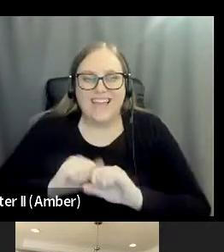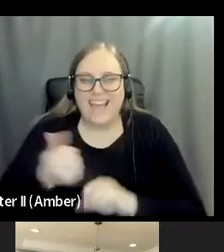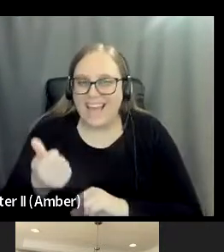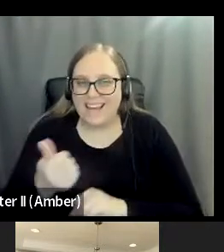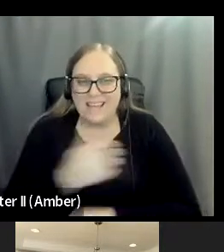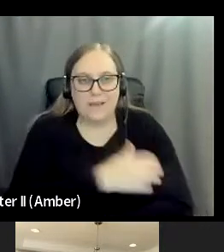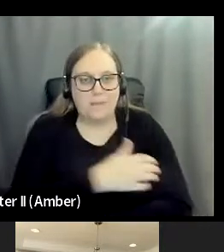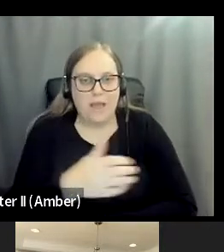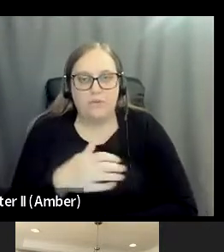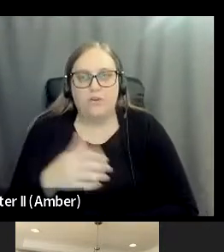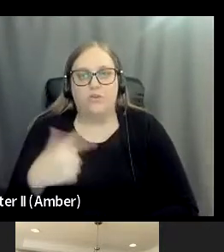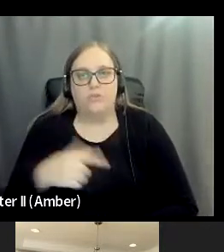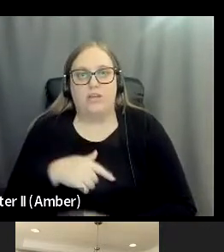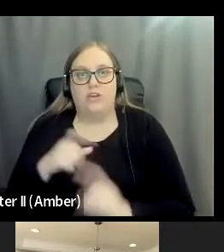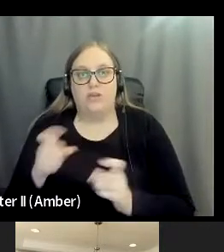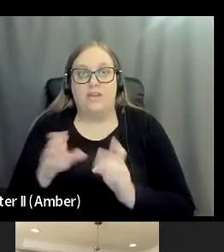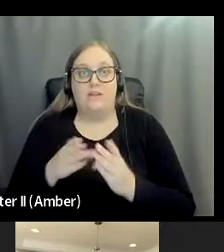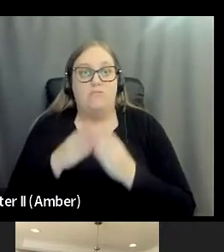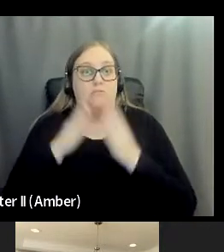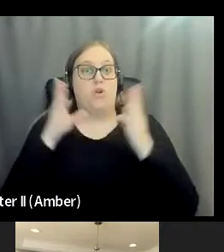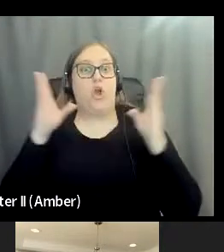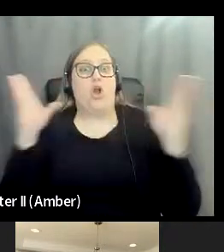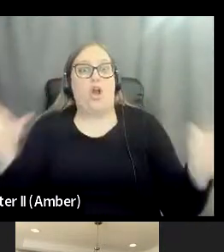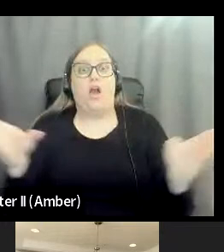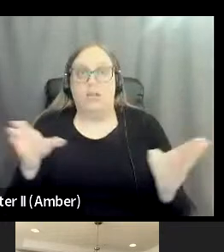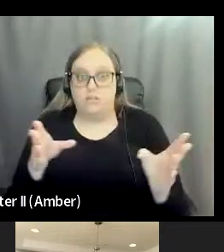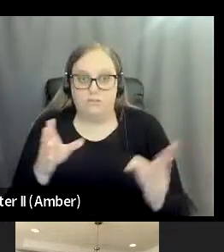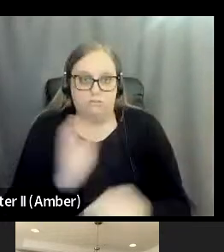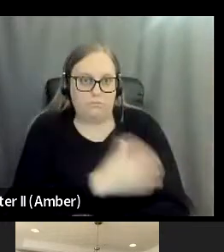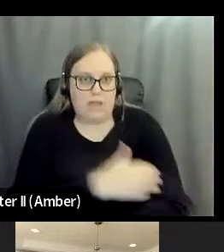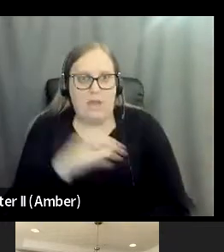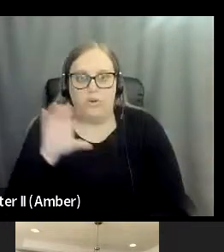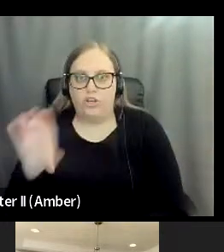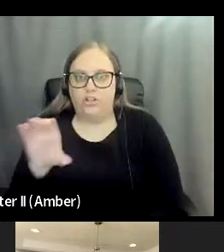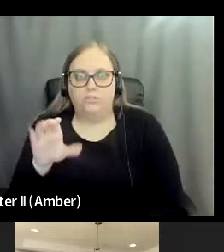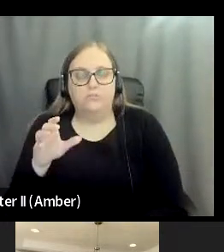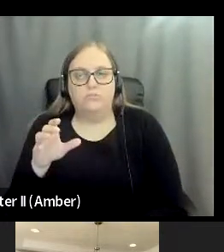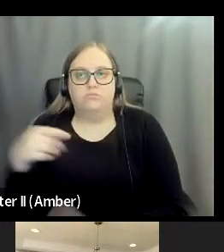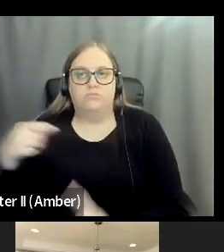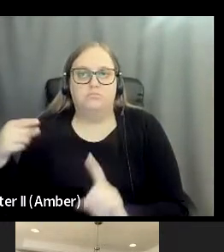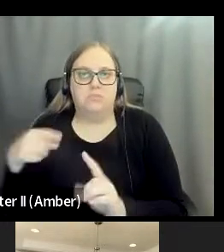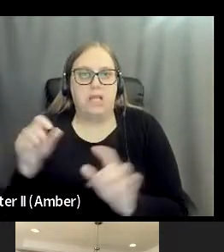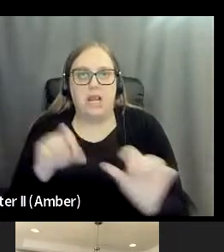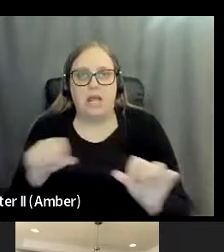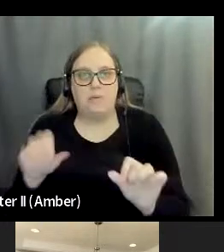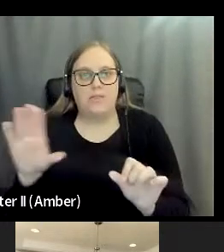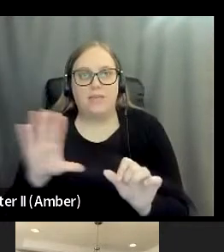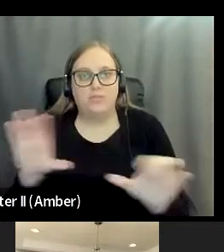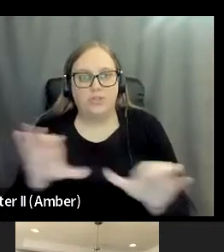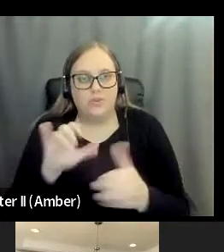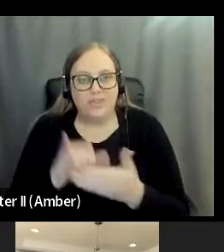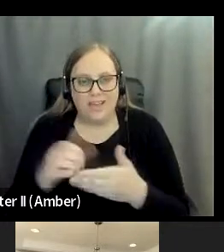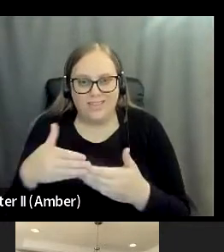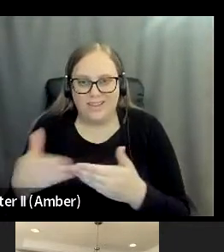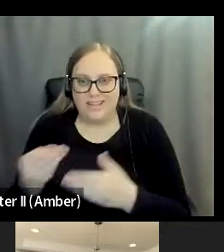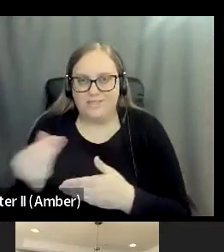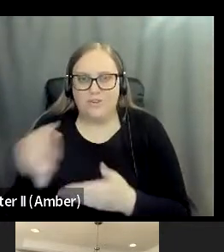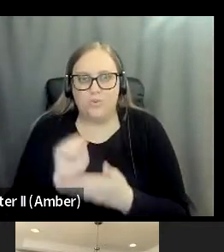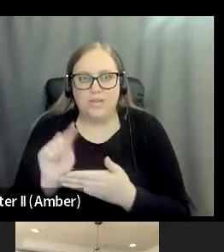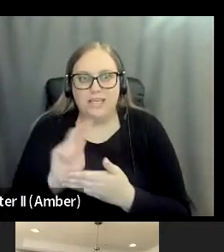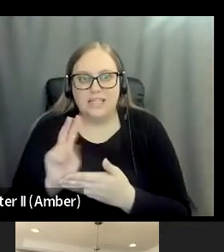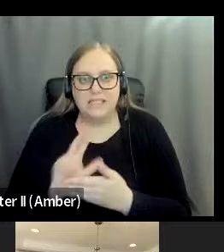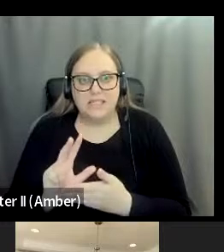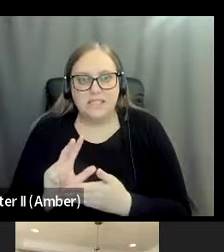We'd be giving broad powers to the executive, presumably that would enable them to do that in the coming weeks.